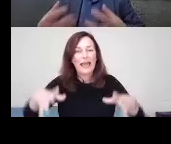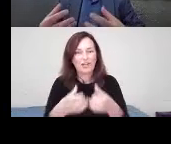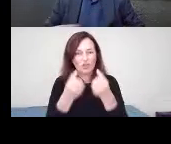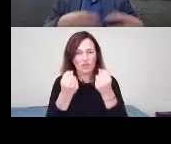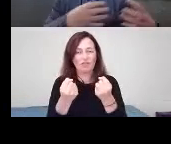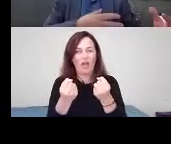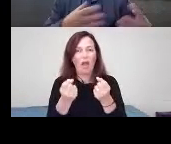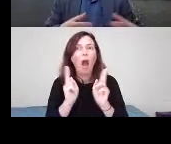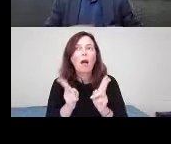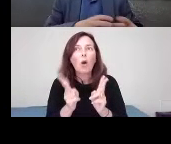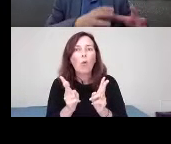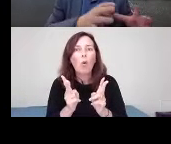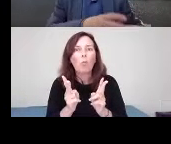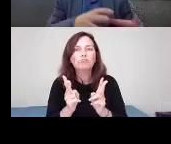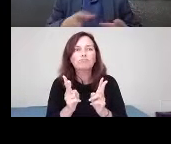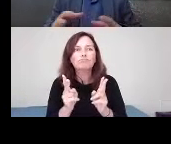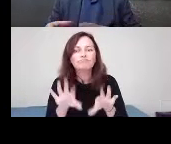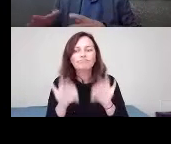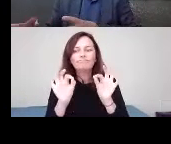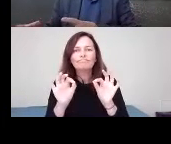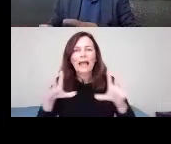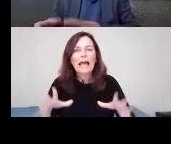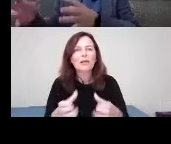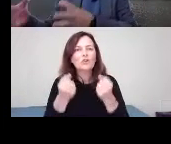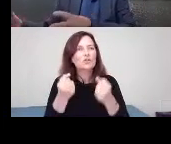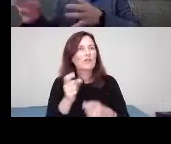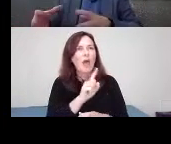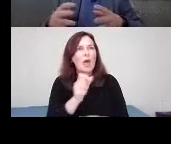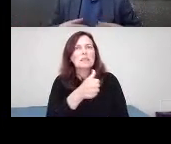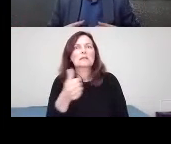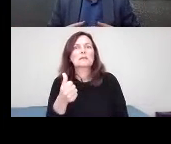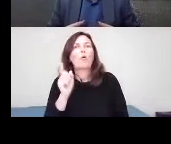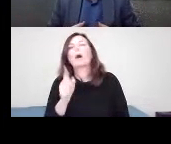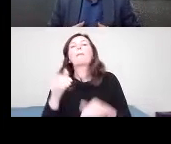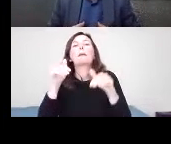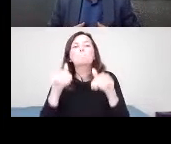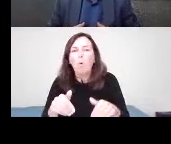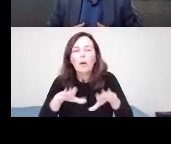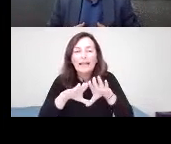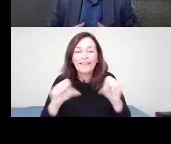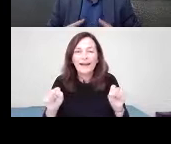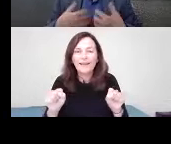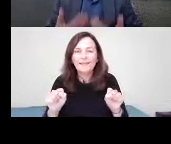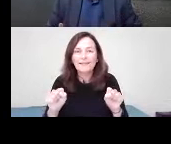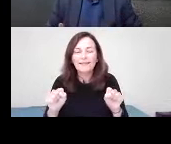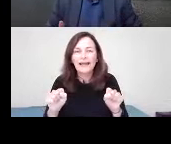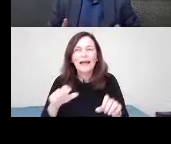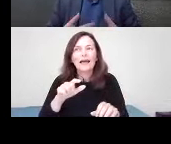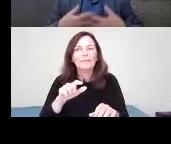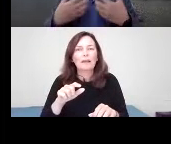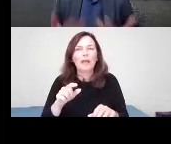solutions as well, not just saying that the thing is wrong or you should do, somebody else has to do something, but what we can do by